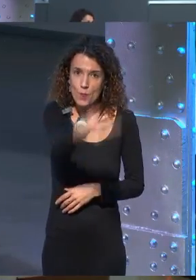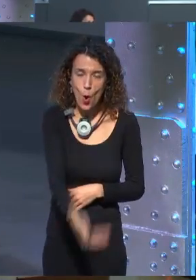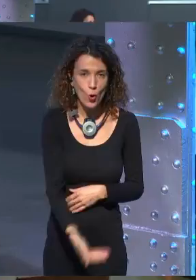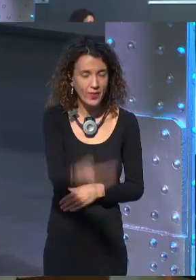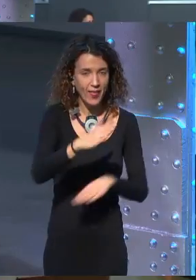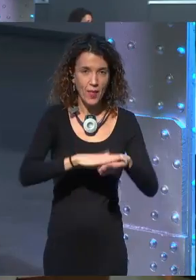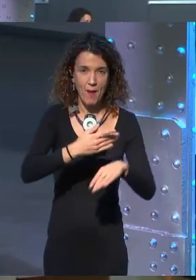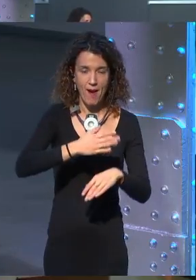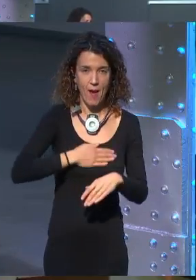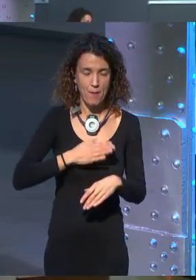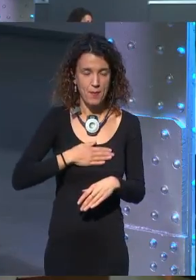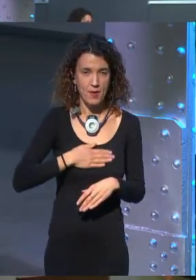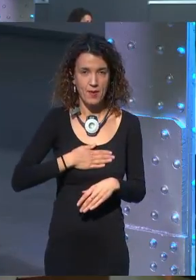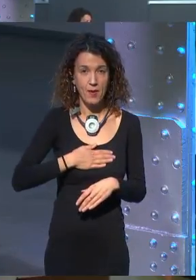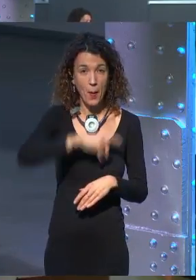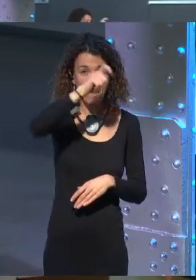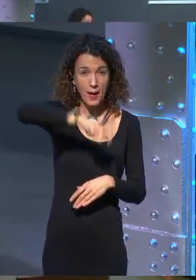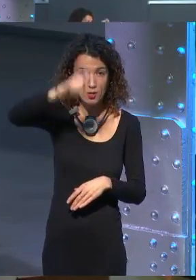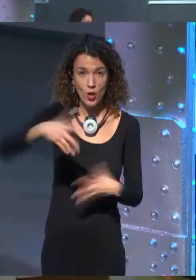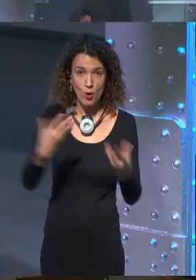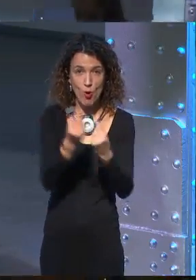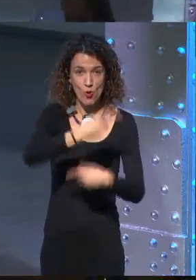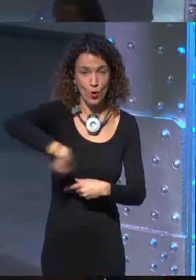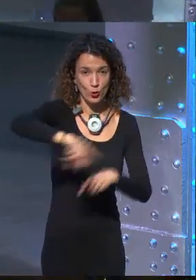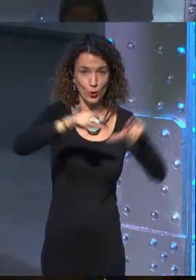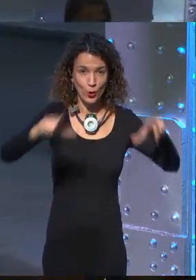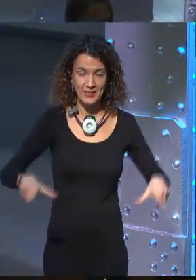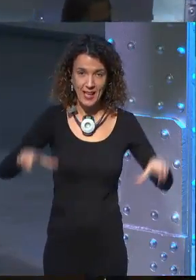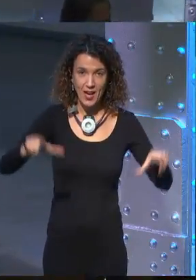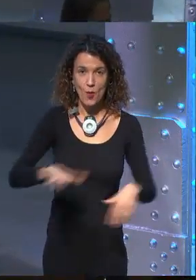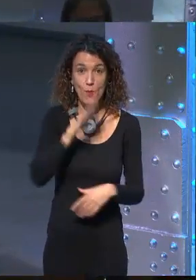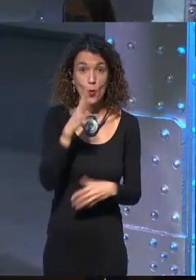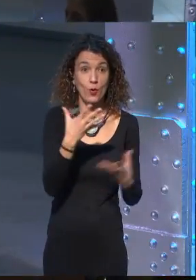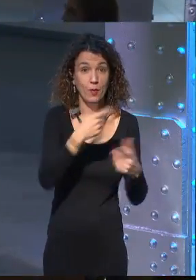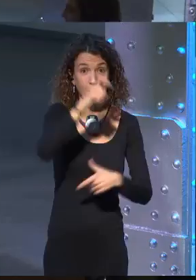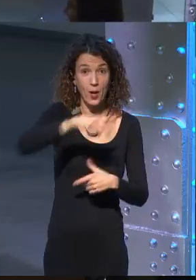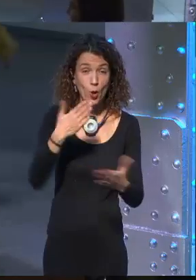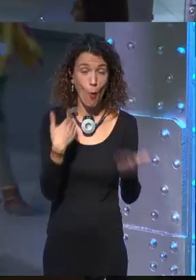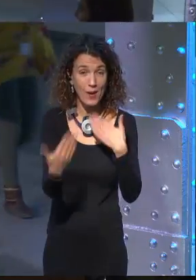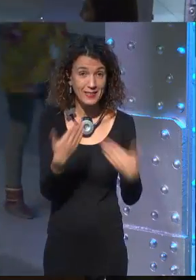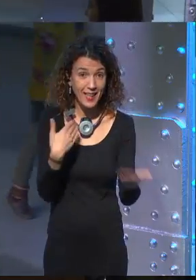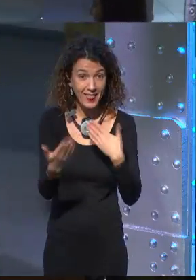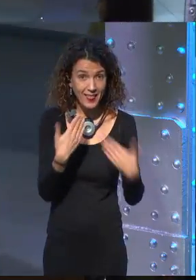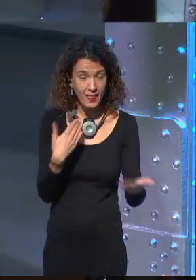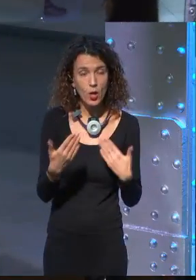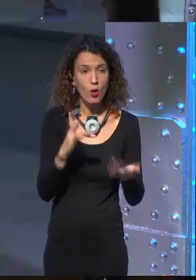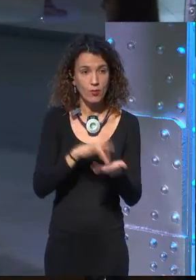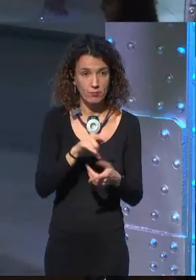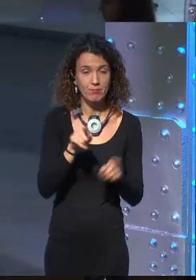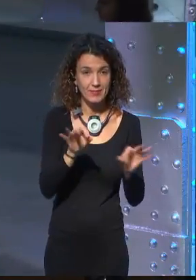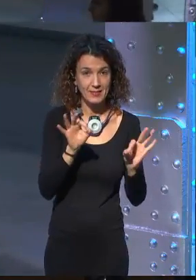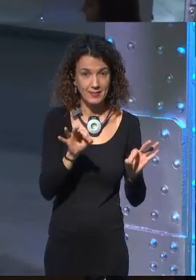have these people in the room with us today, because way too many of these conversations take place at